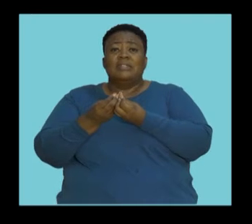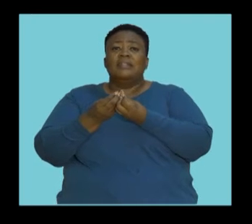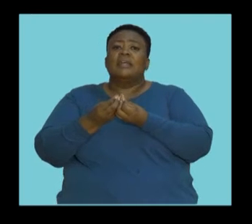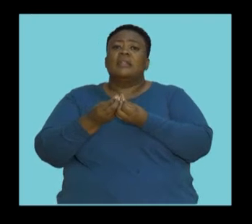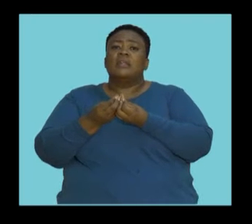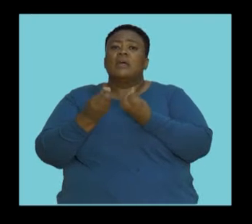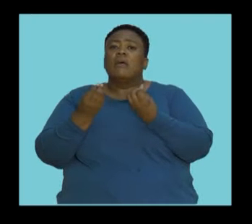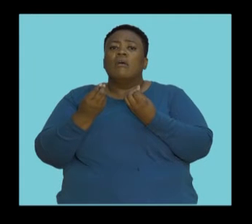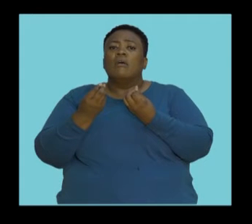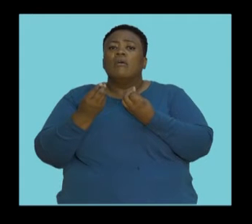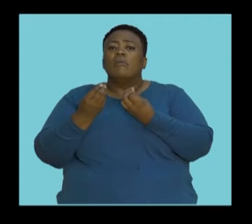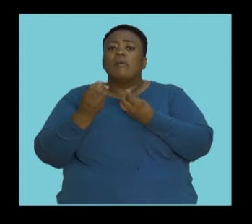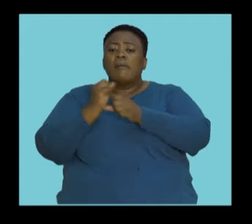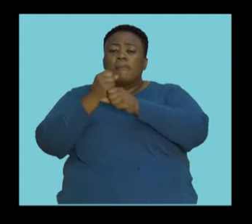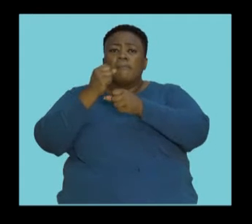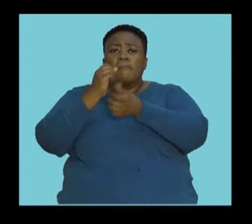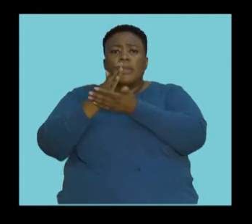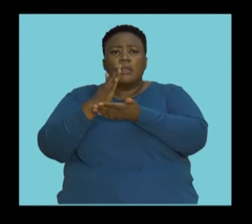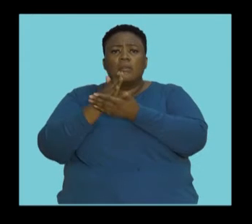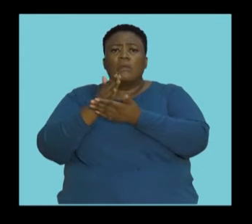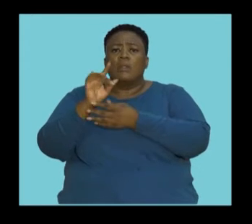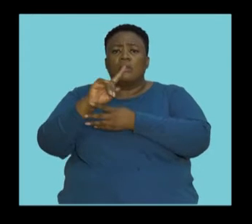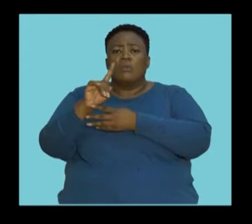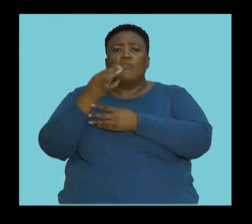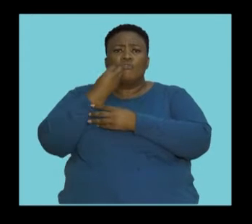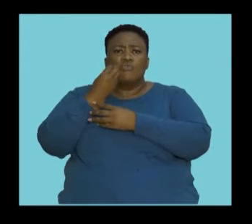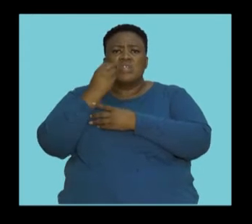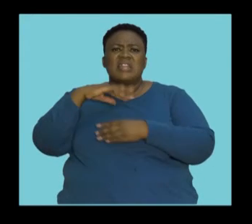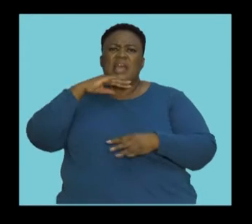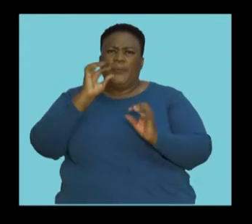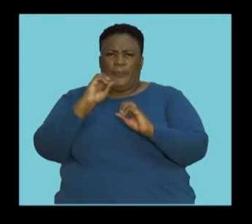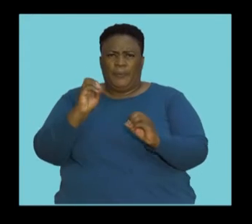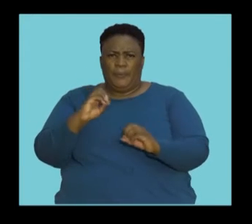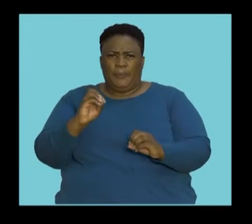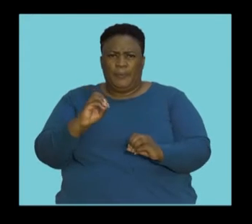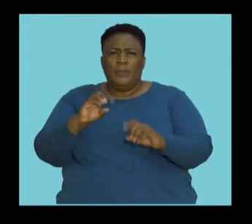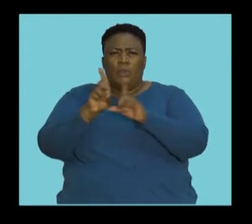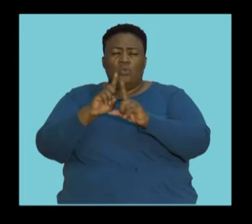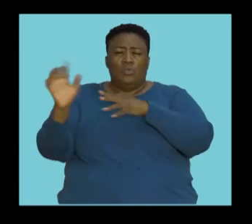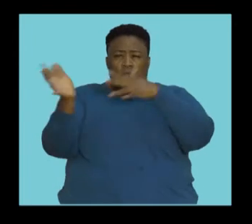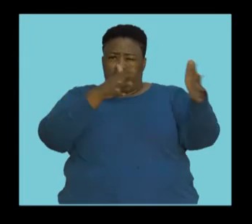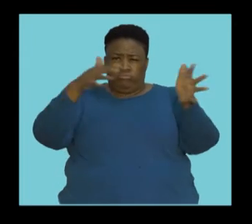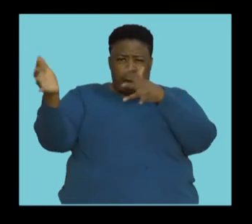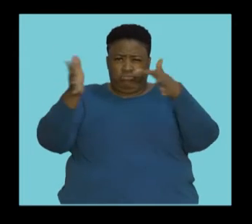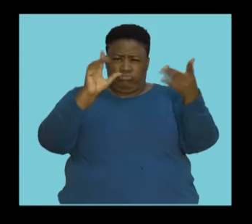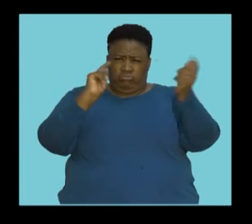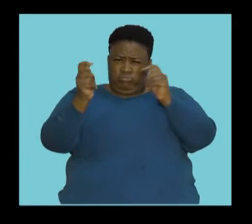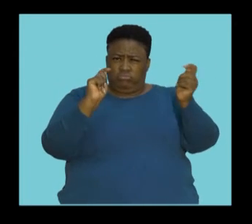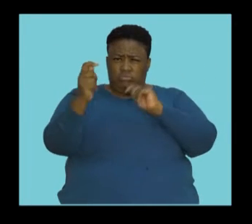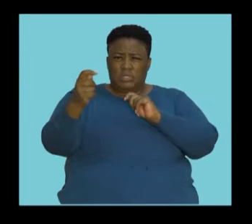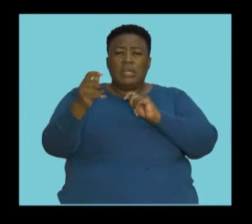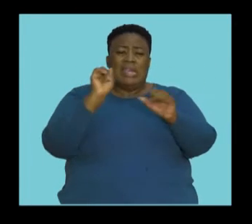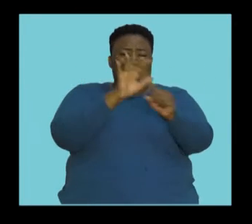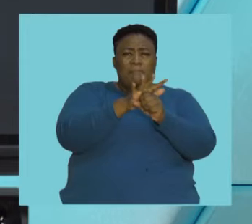security crisis. One factor is, how is climate change having an impact on that? And so guys, we often